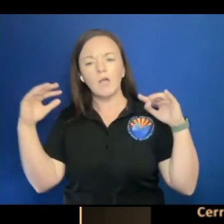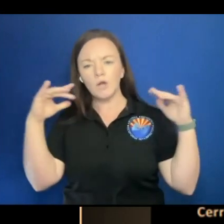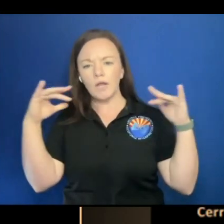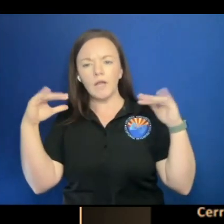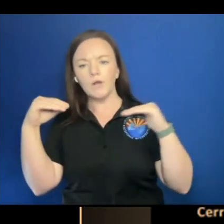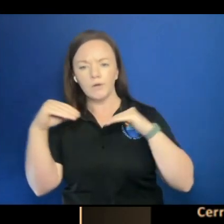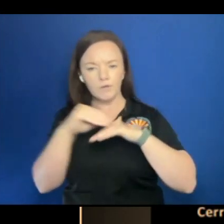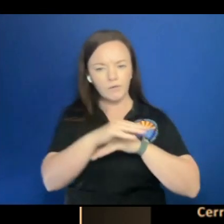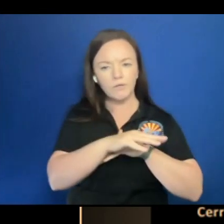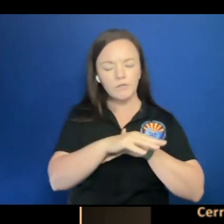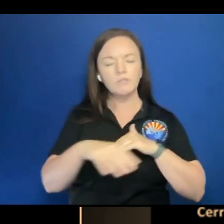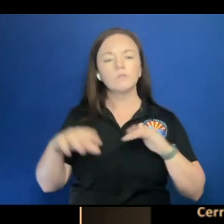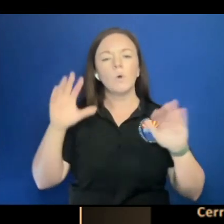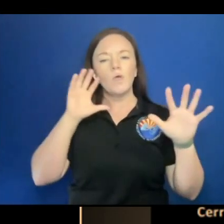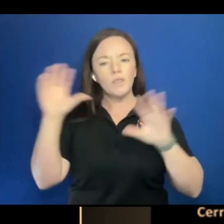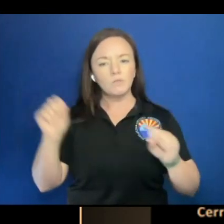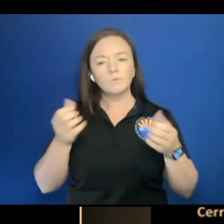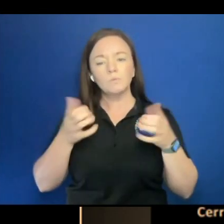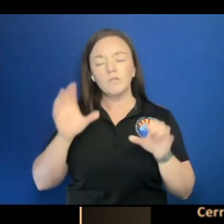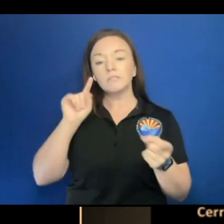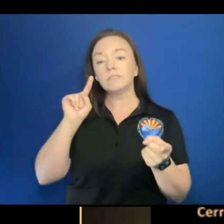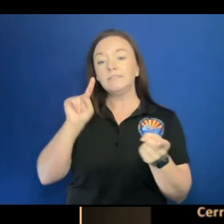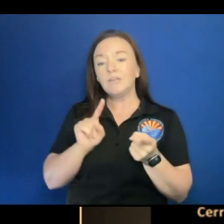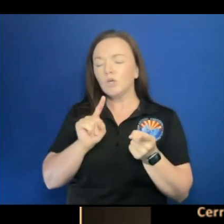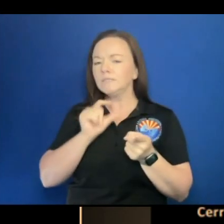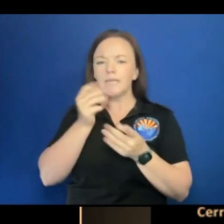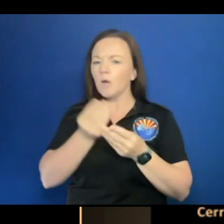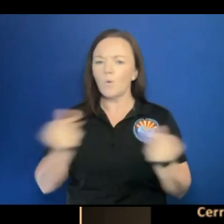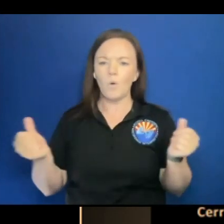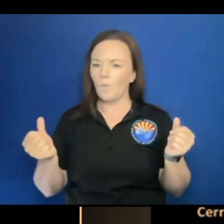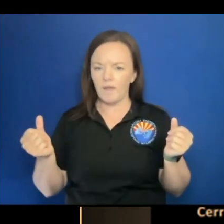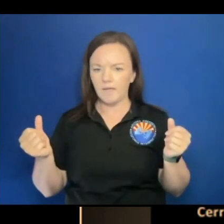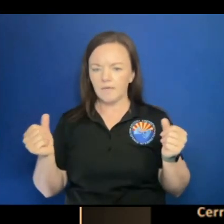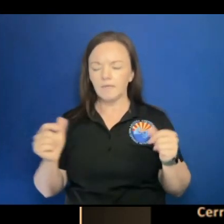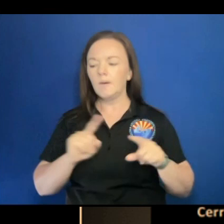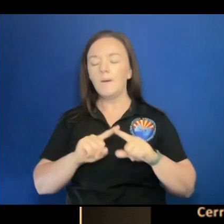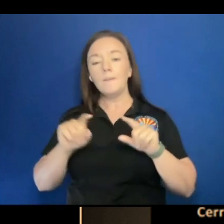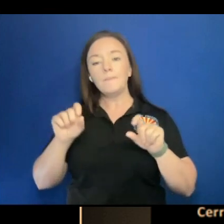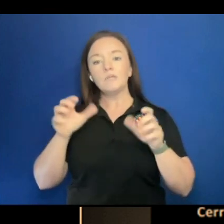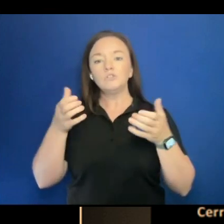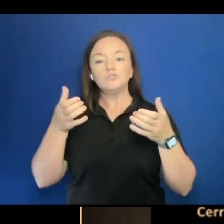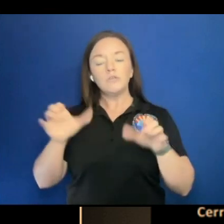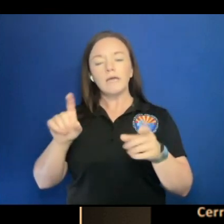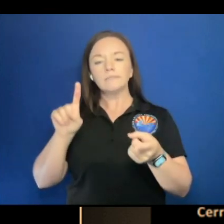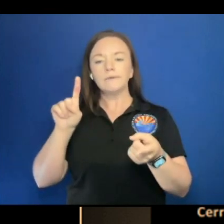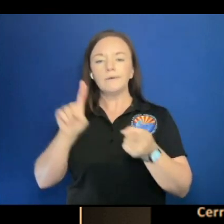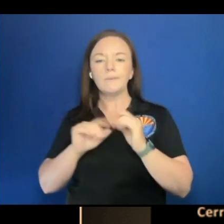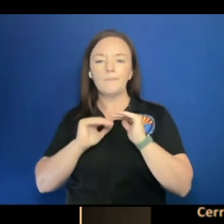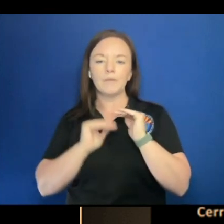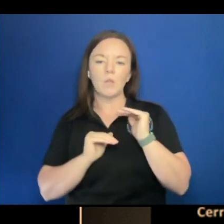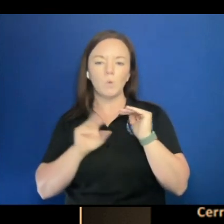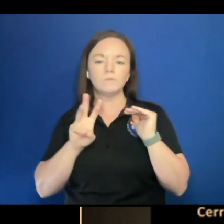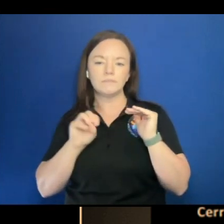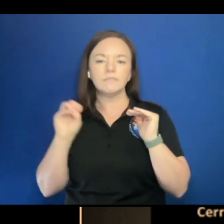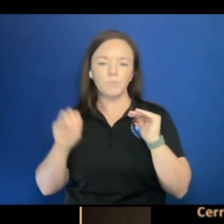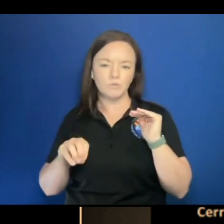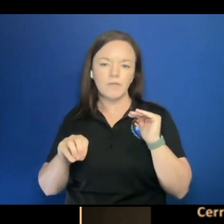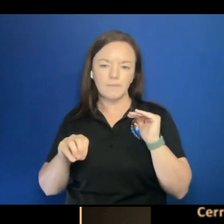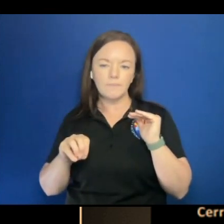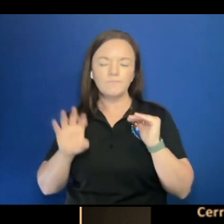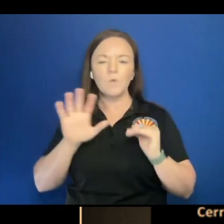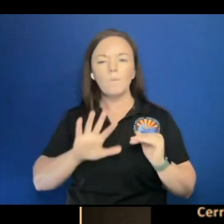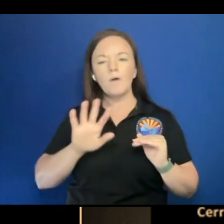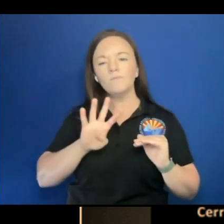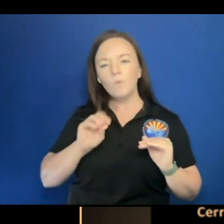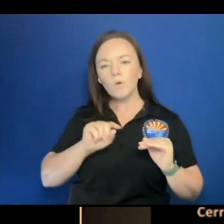chances will decrease. They won't completely go away, but our chances generally drop below 60%. So just about a 40 to